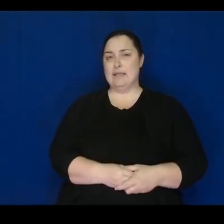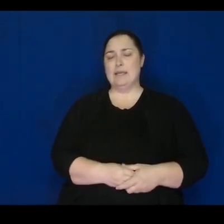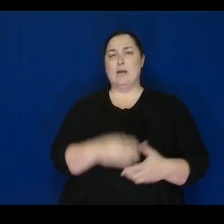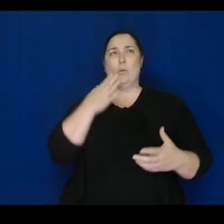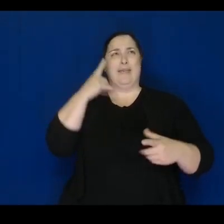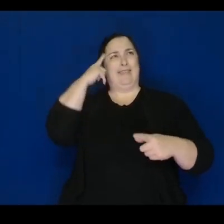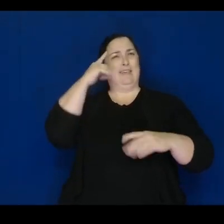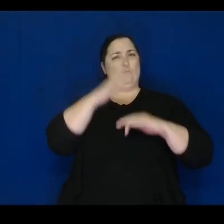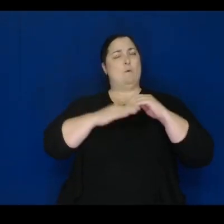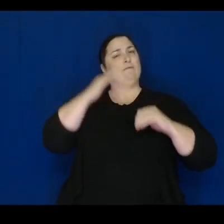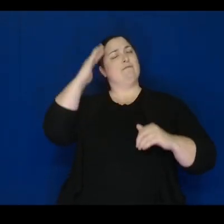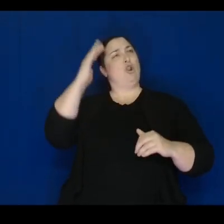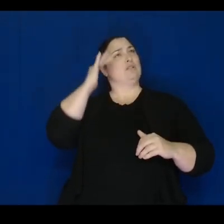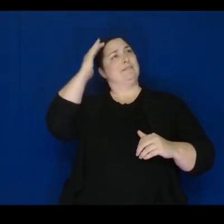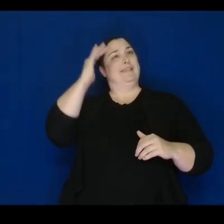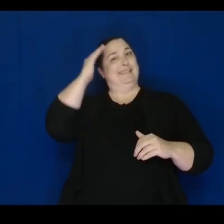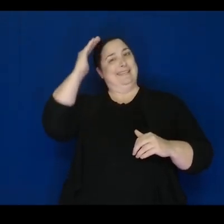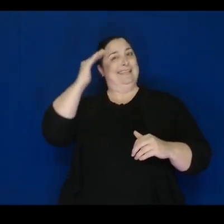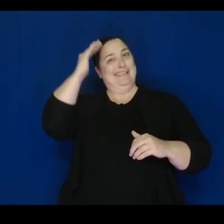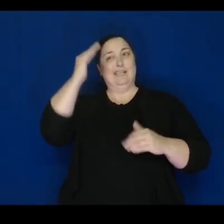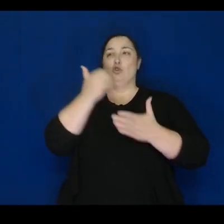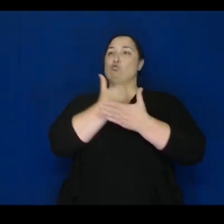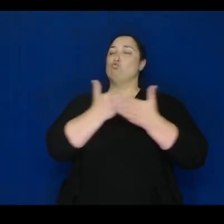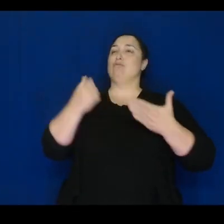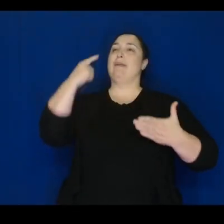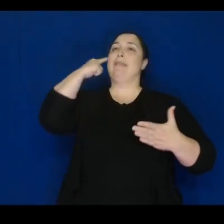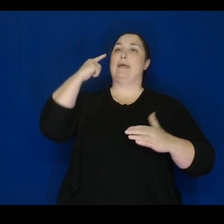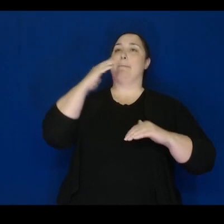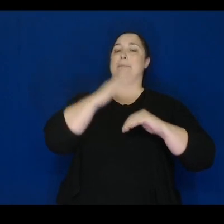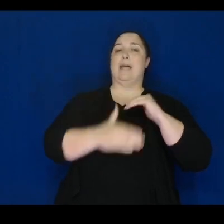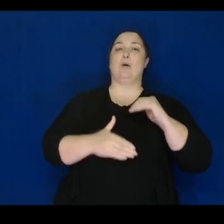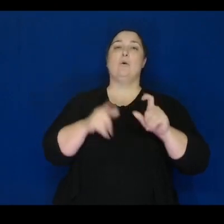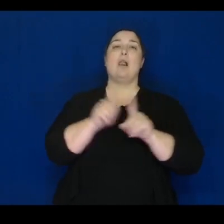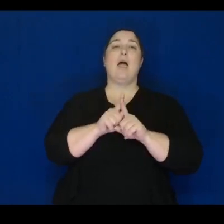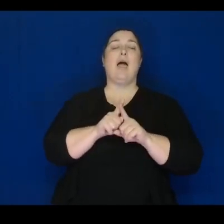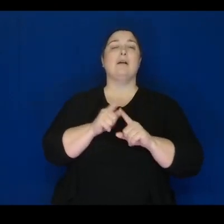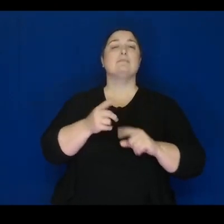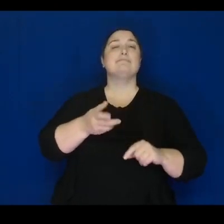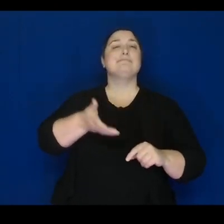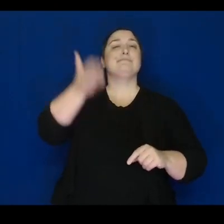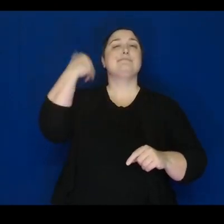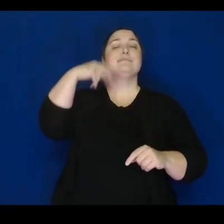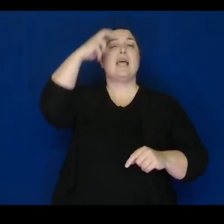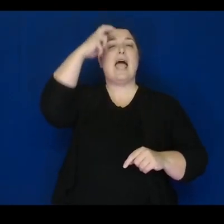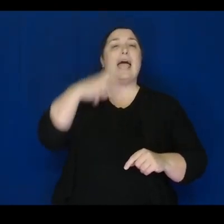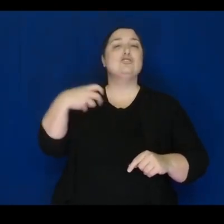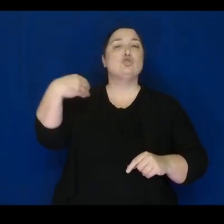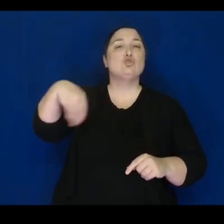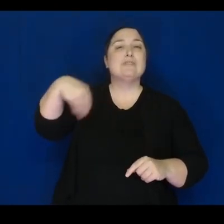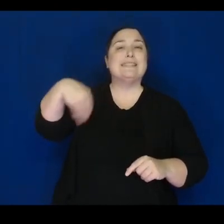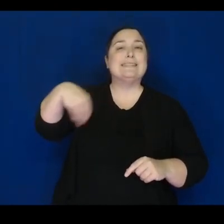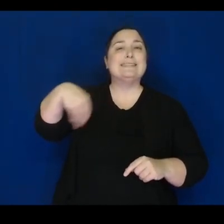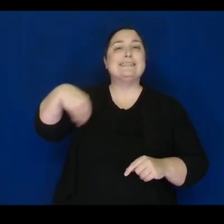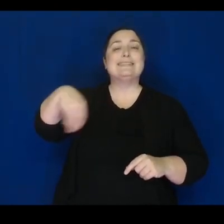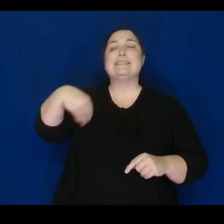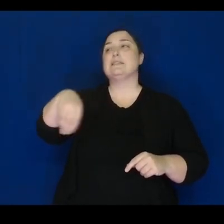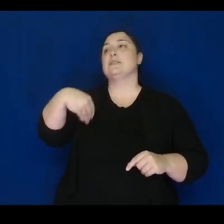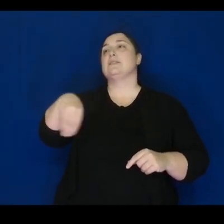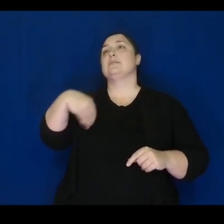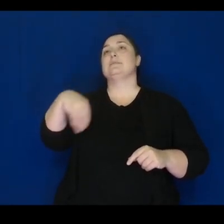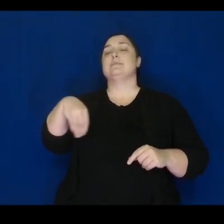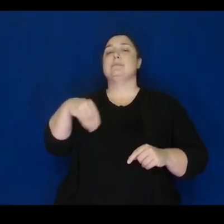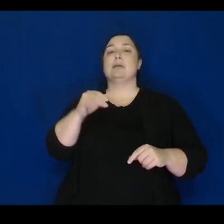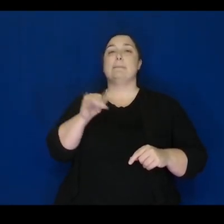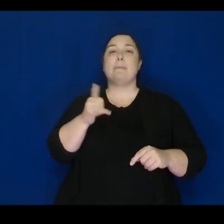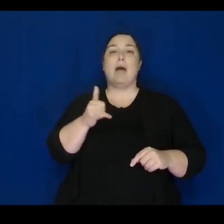about philosophy, we kind of automatically think of ancient Greece, or